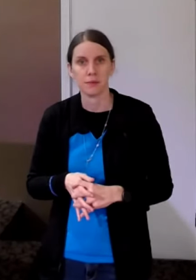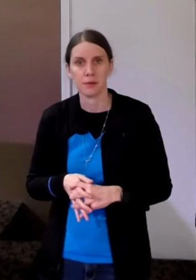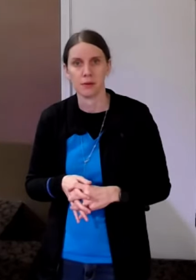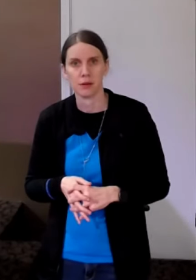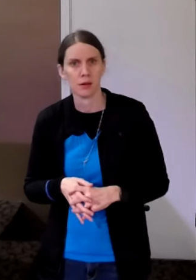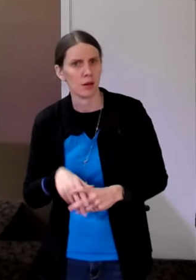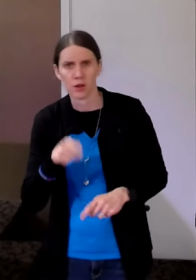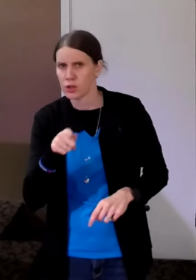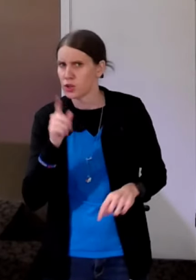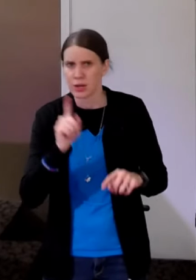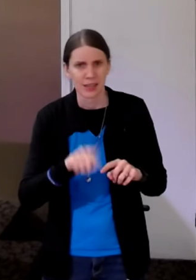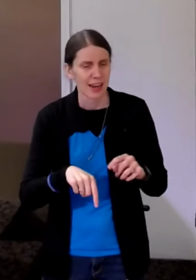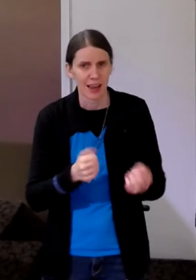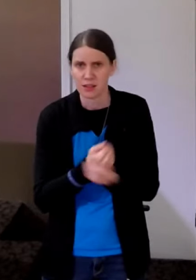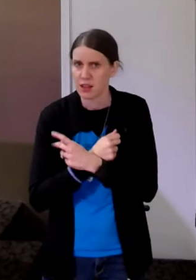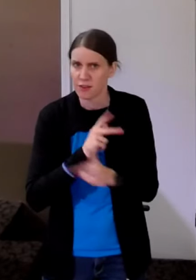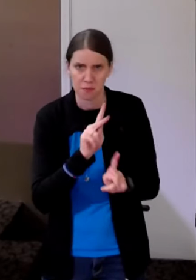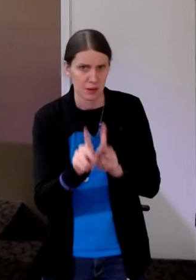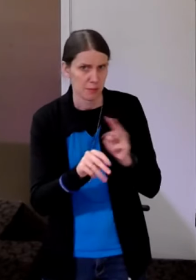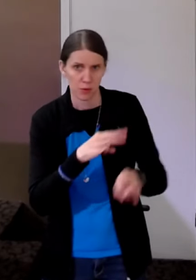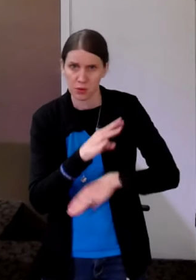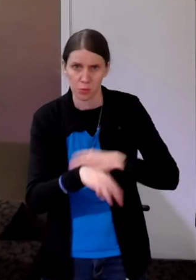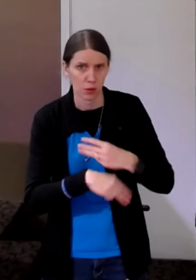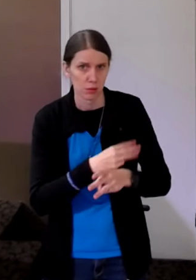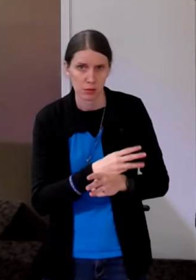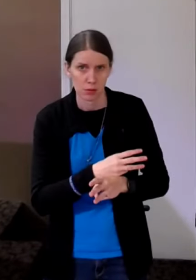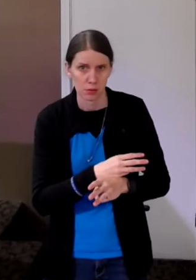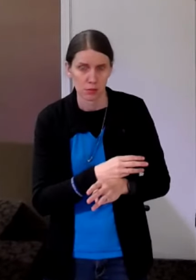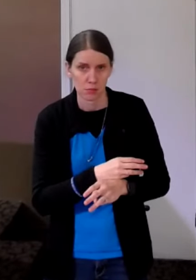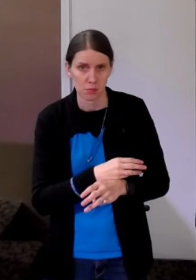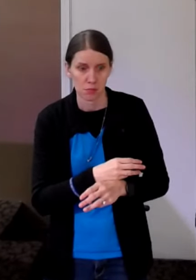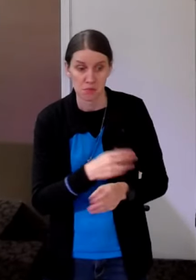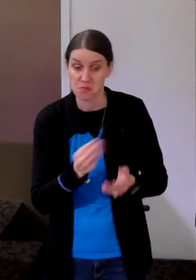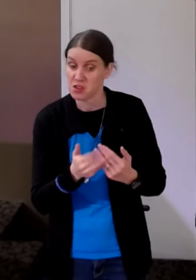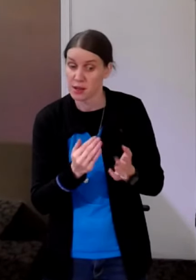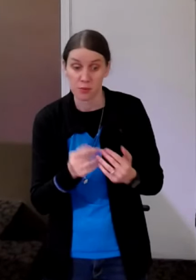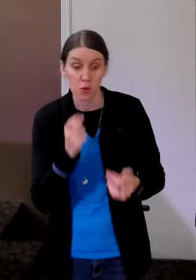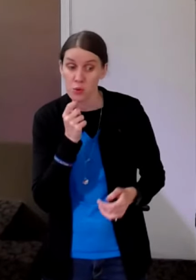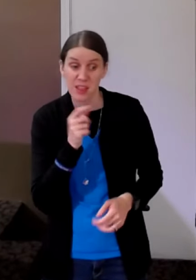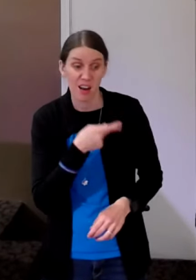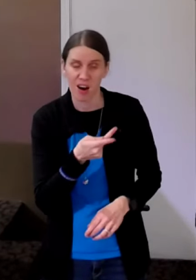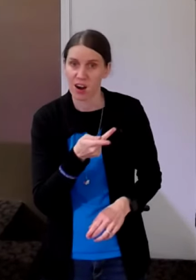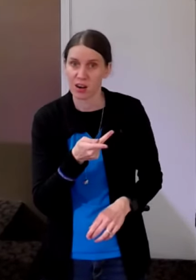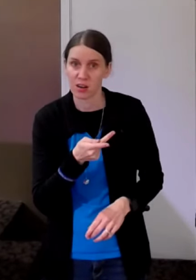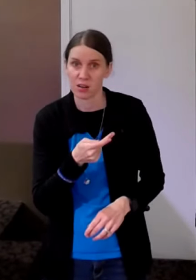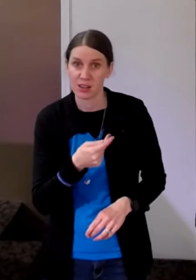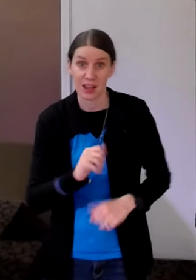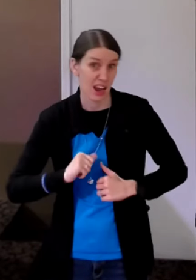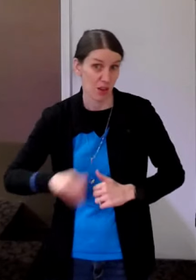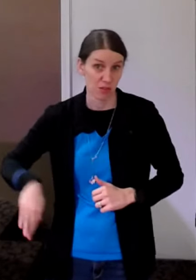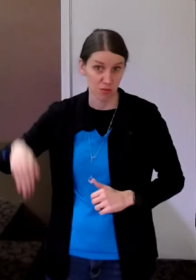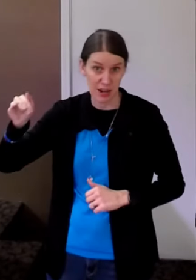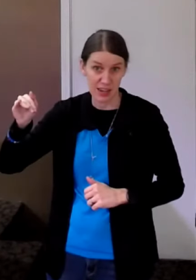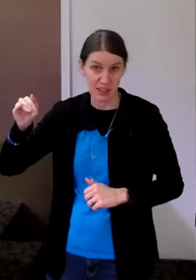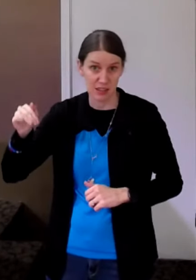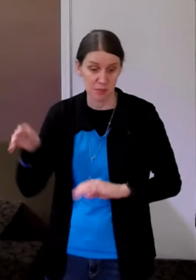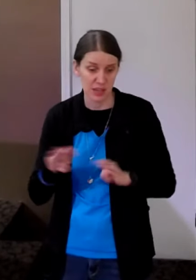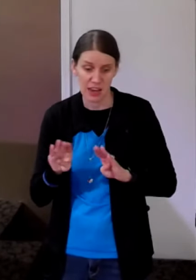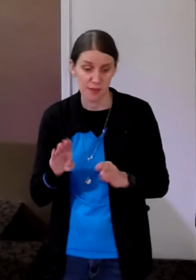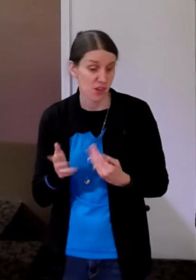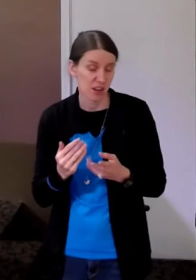And if you can't love the people out there in the world, no matter who they are, no matter where they come from, no matter what they've done,